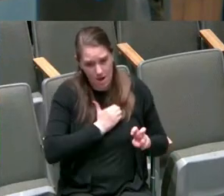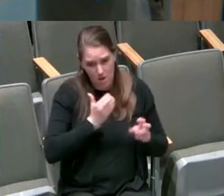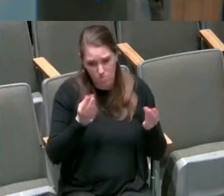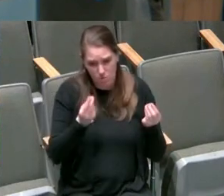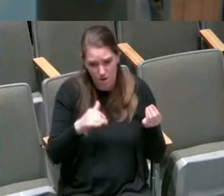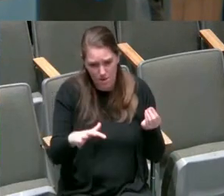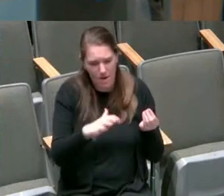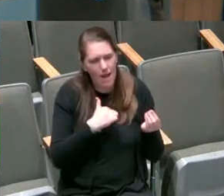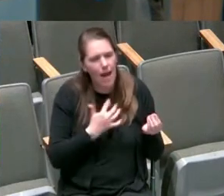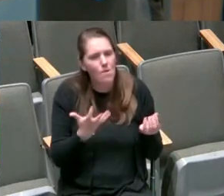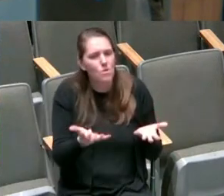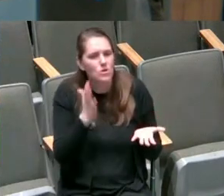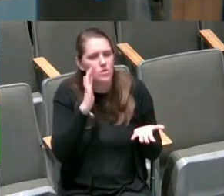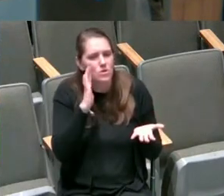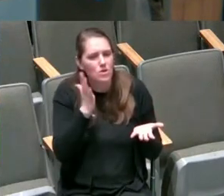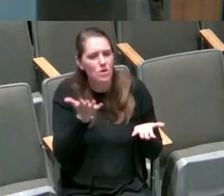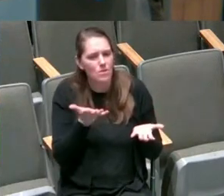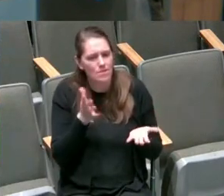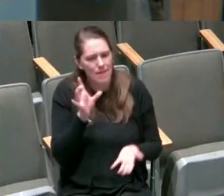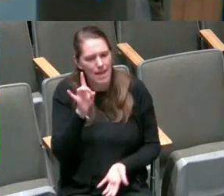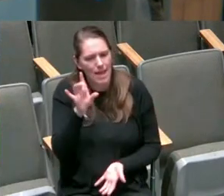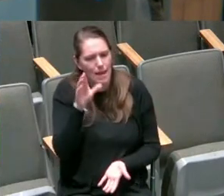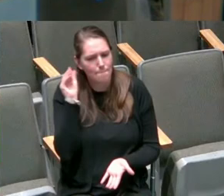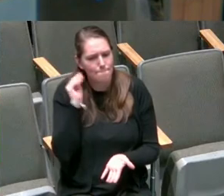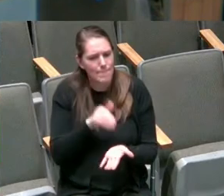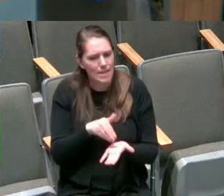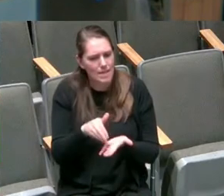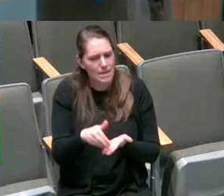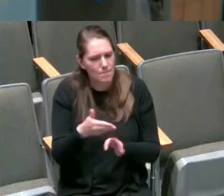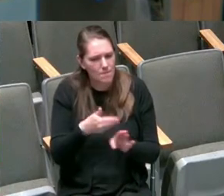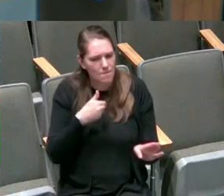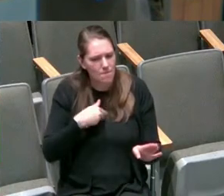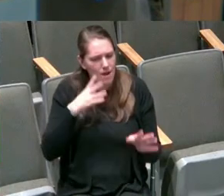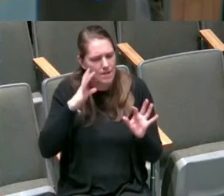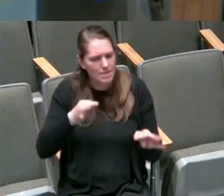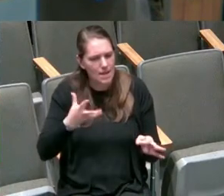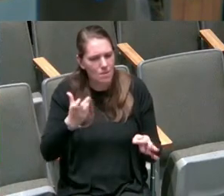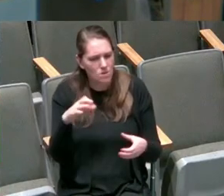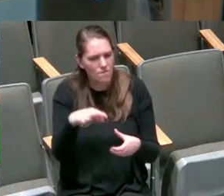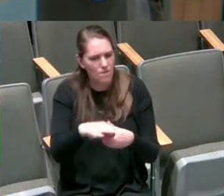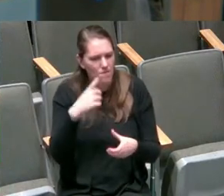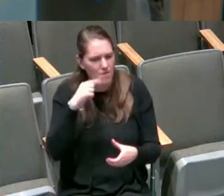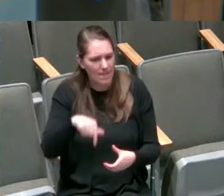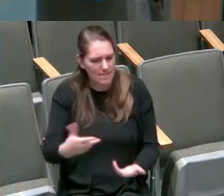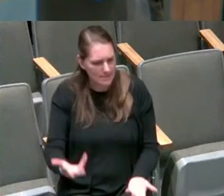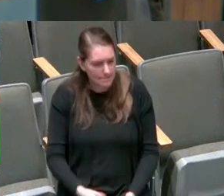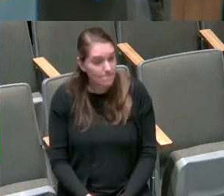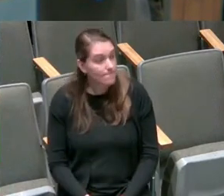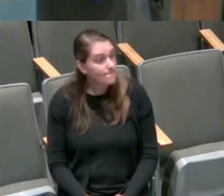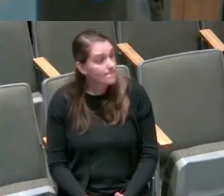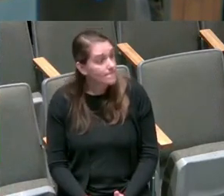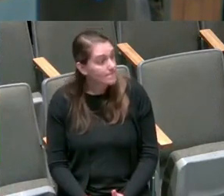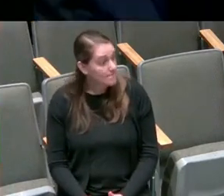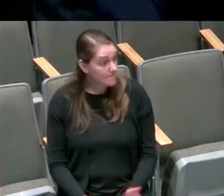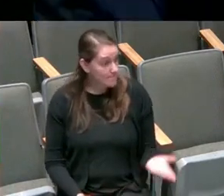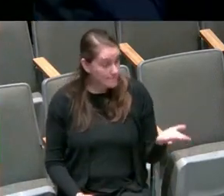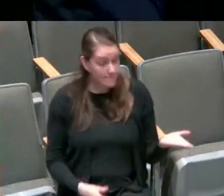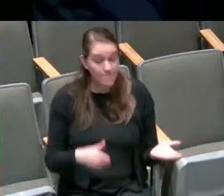so I kind of like to know a little bit about the 8 million before I decide if I want to vote on this okay Tim